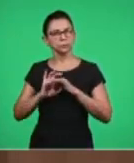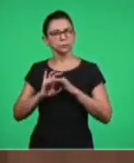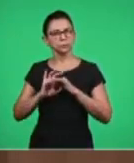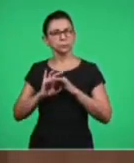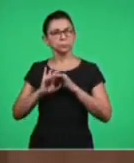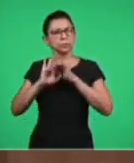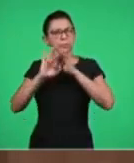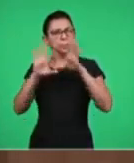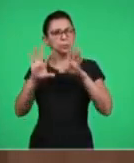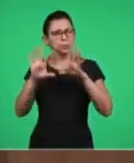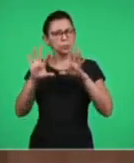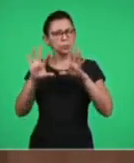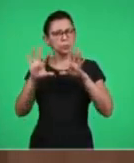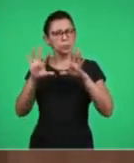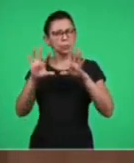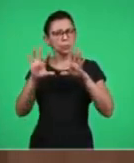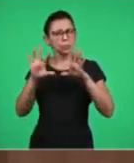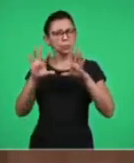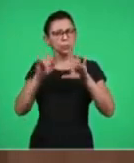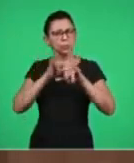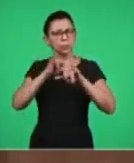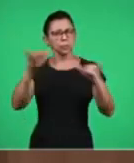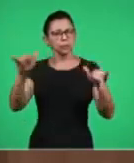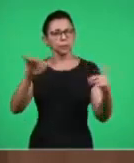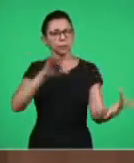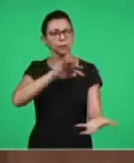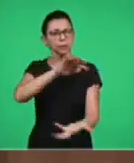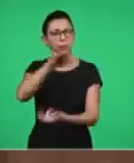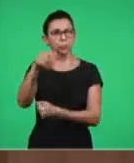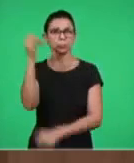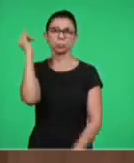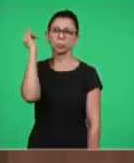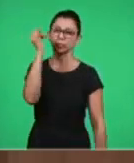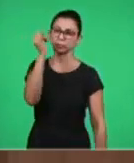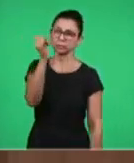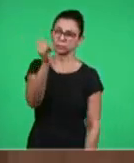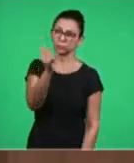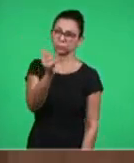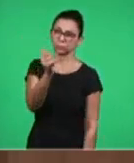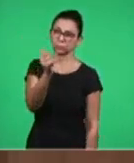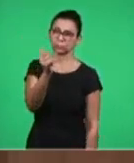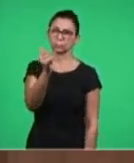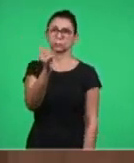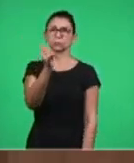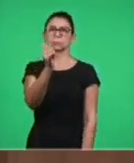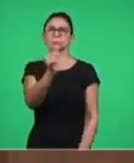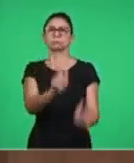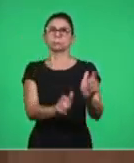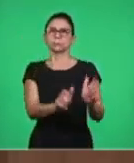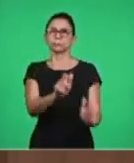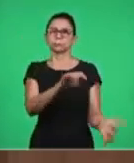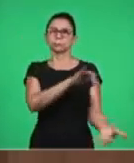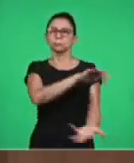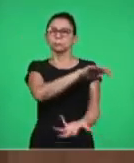to give an alert to the world, something that the world